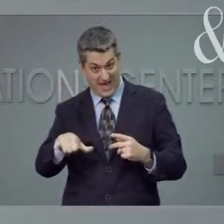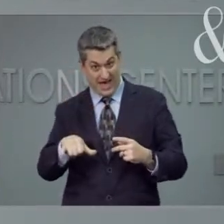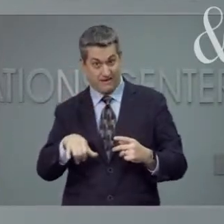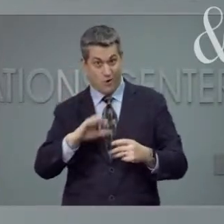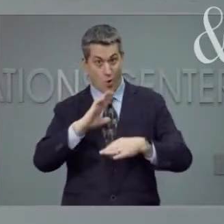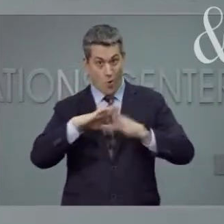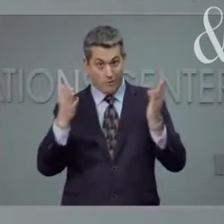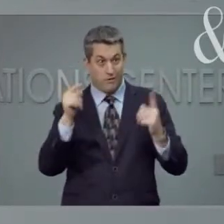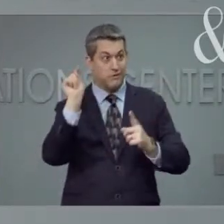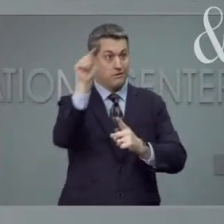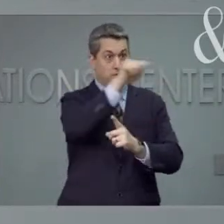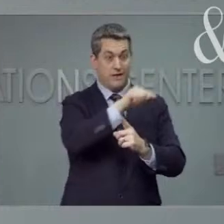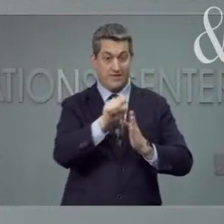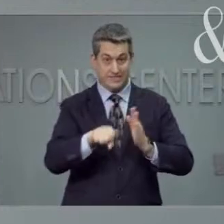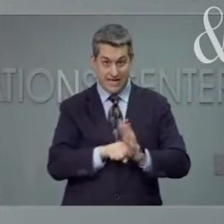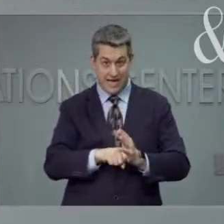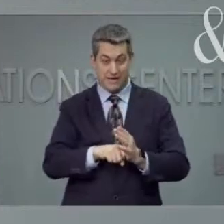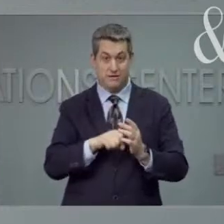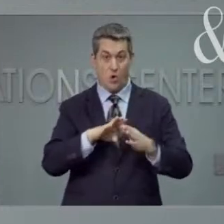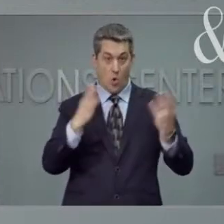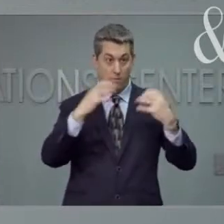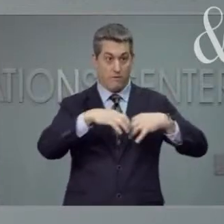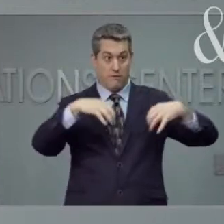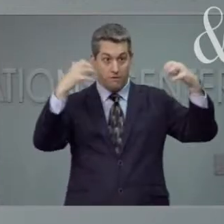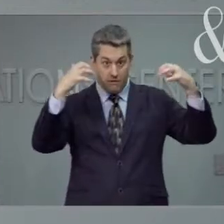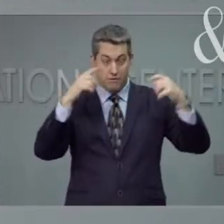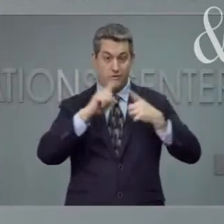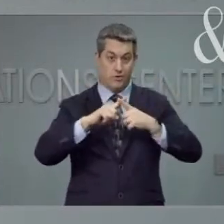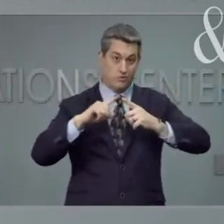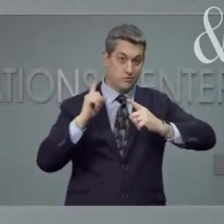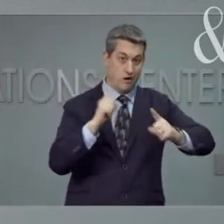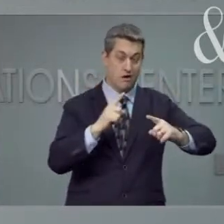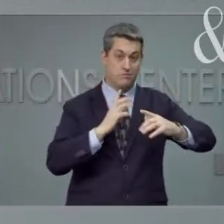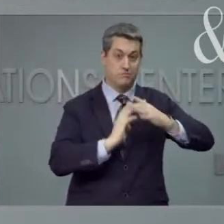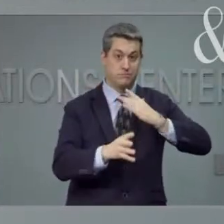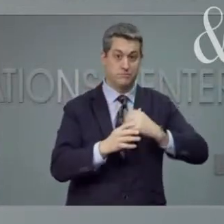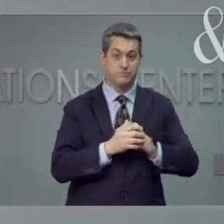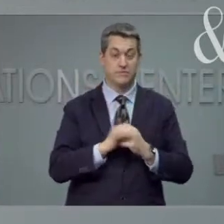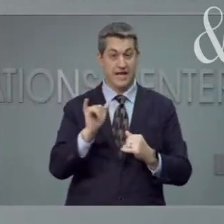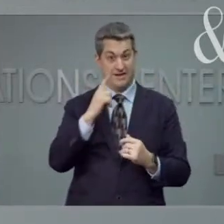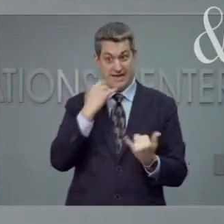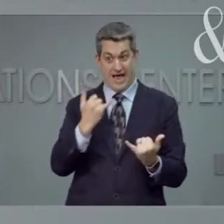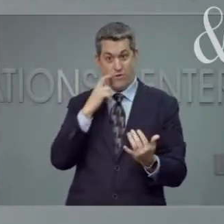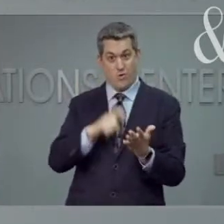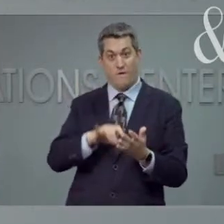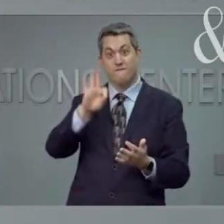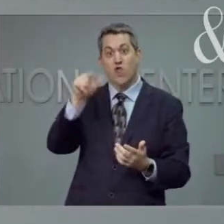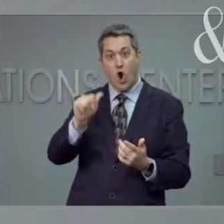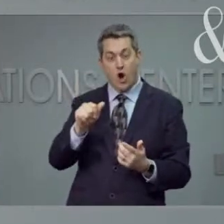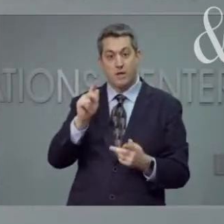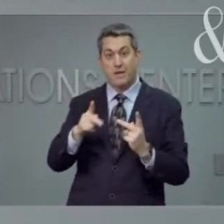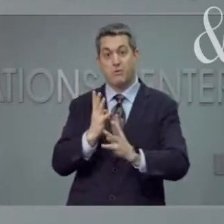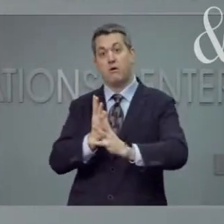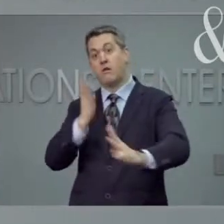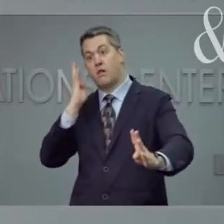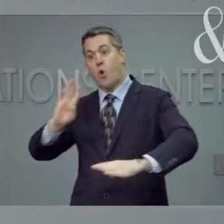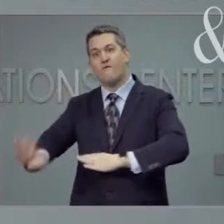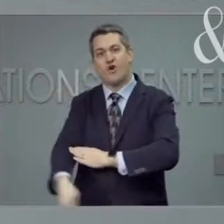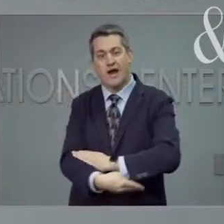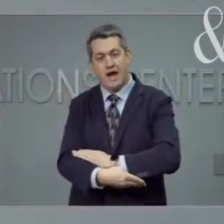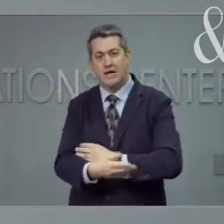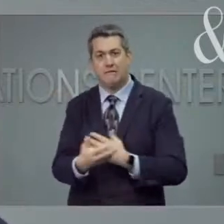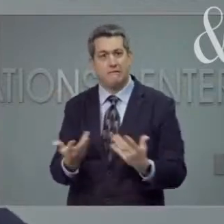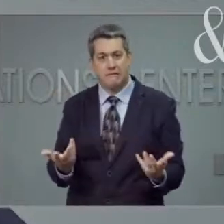at that capacity, what is North Carolina doing to avoid what you see in Florida with the overnight waiting and lines of cars and